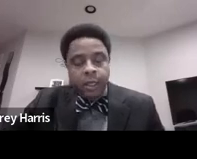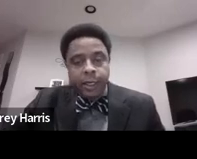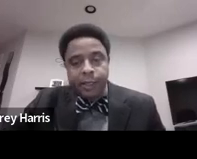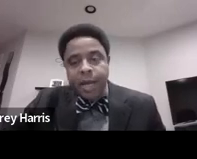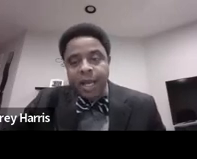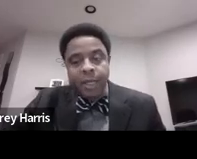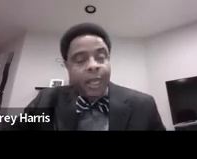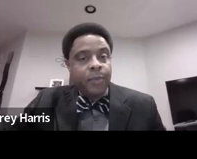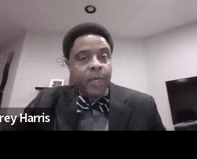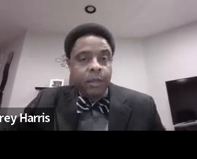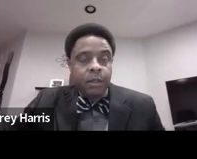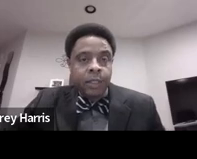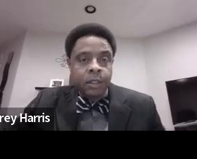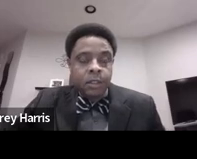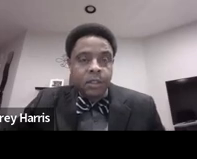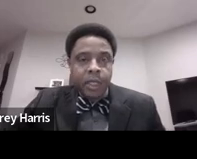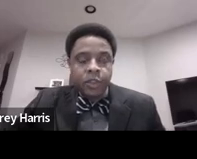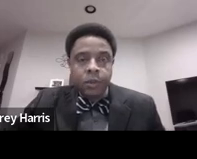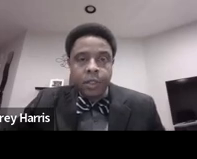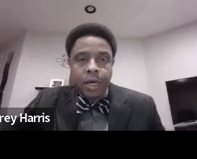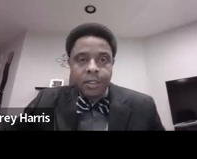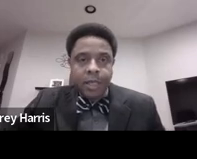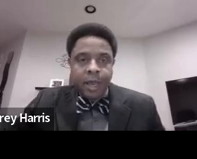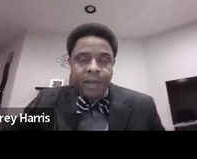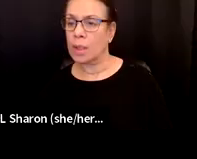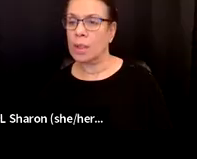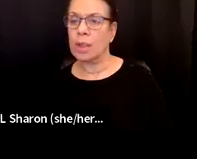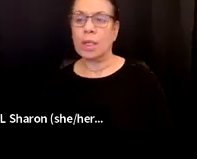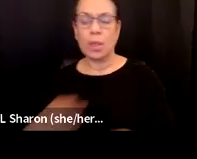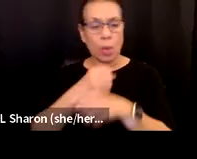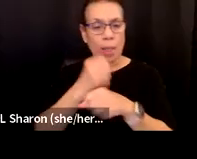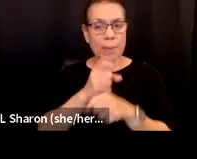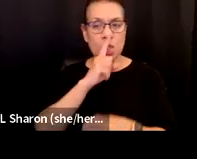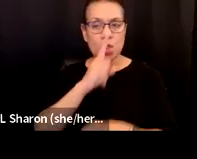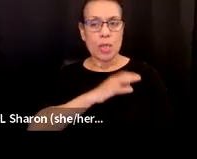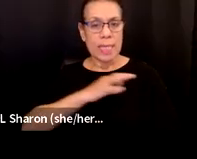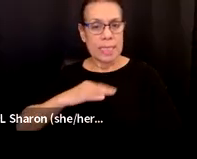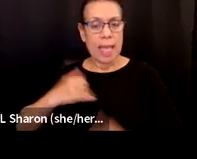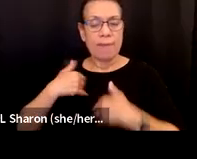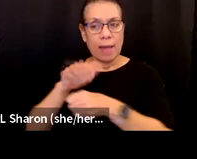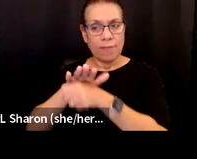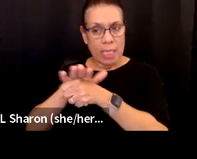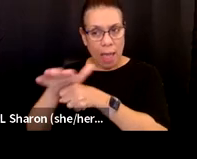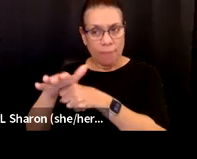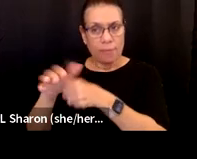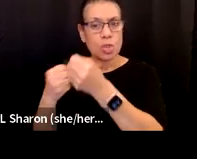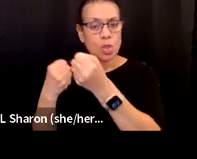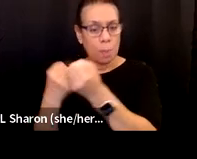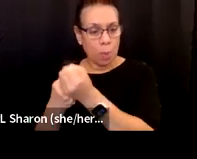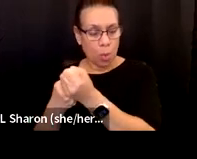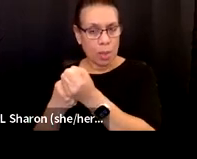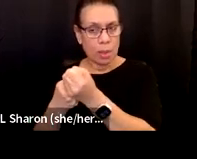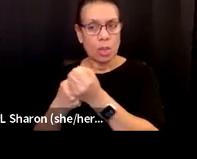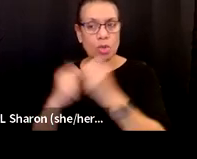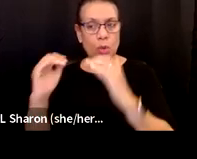and ibap directors to make sure that our staff have the support they need in order to advance